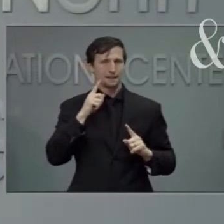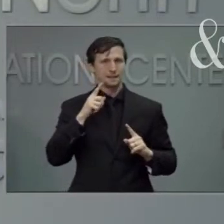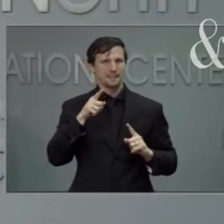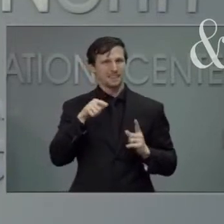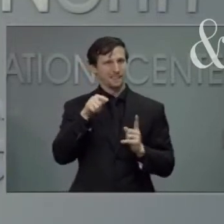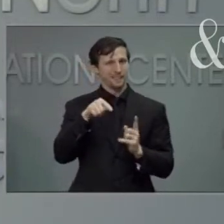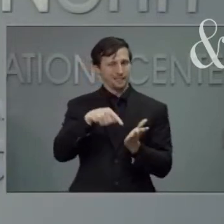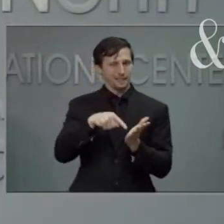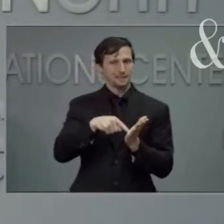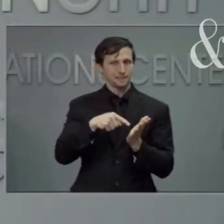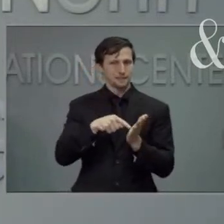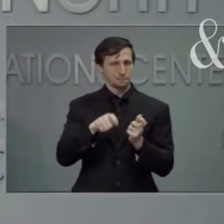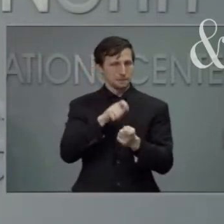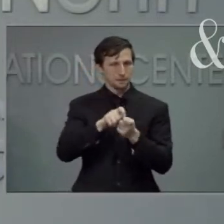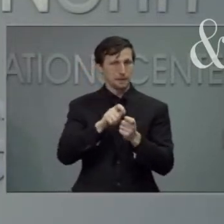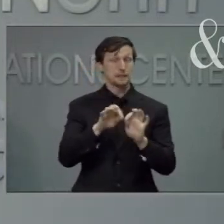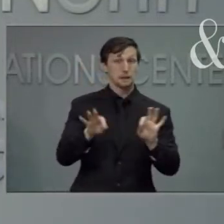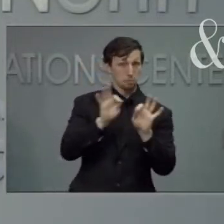follow-up, Jeff?